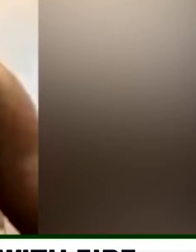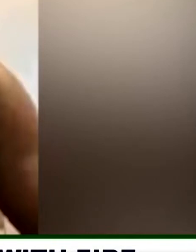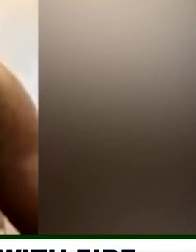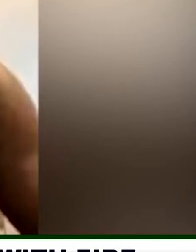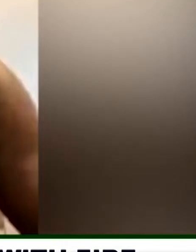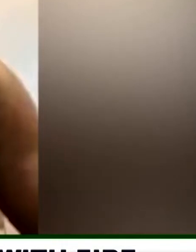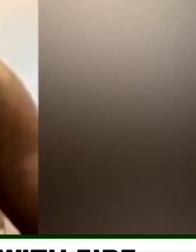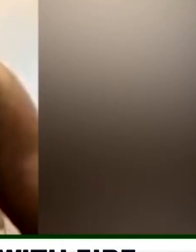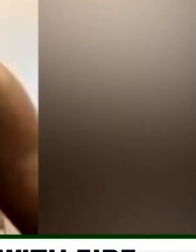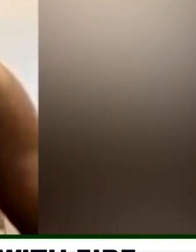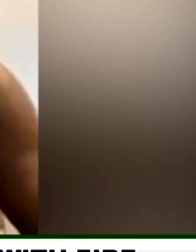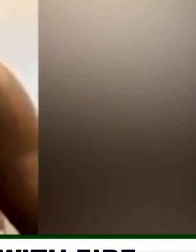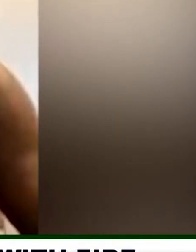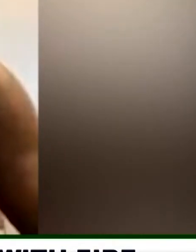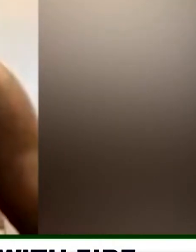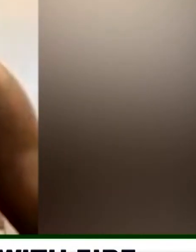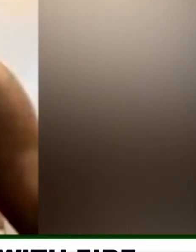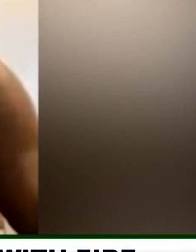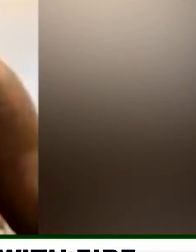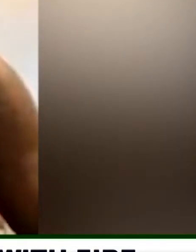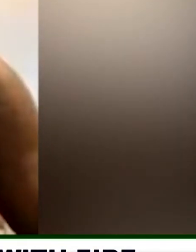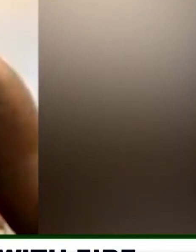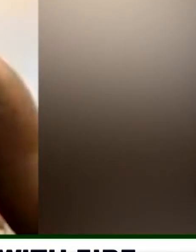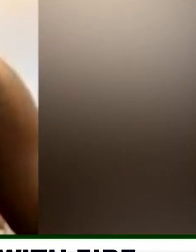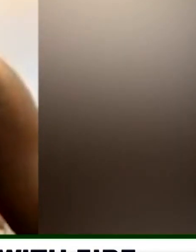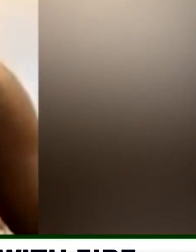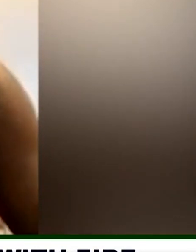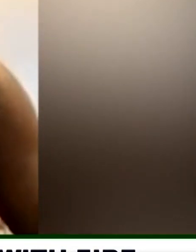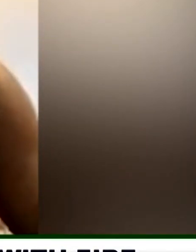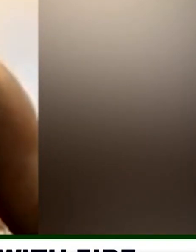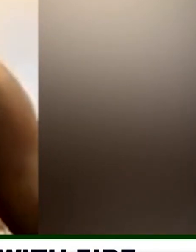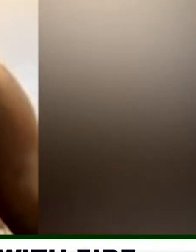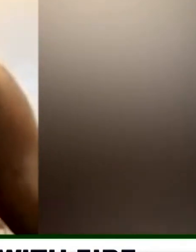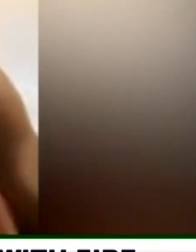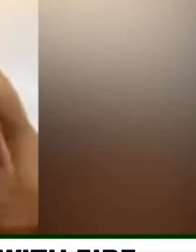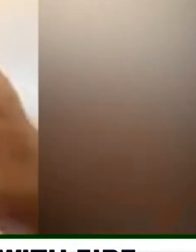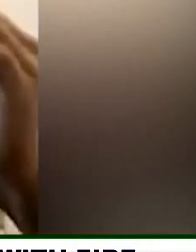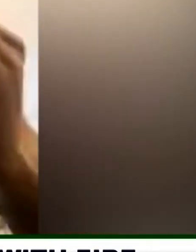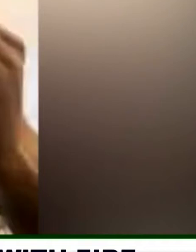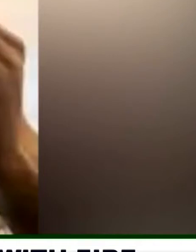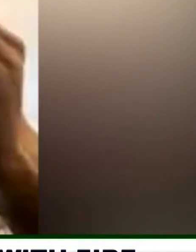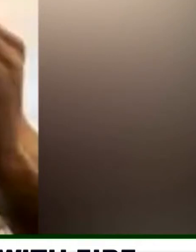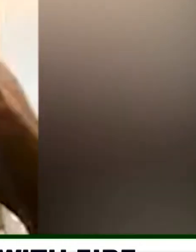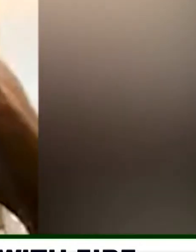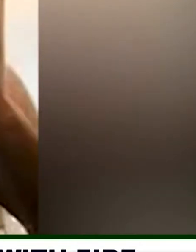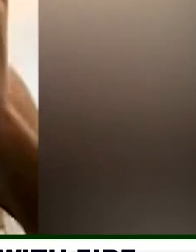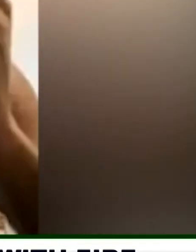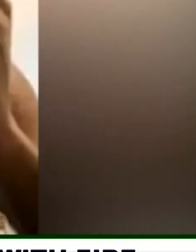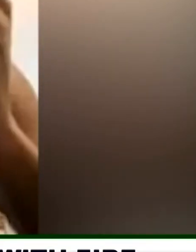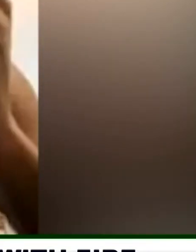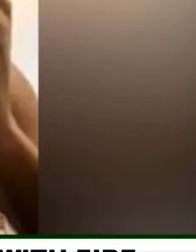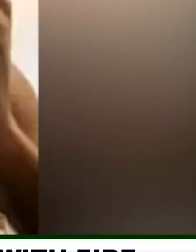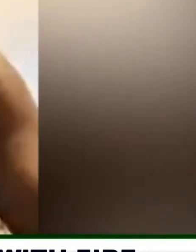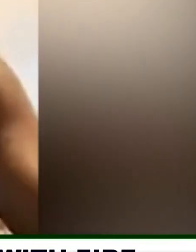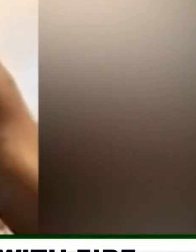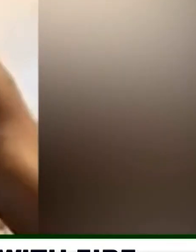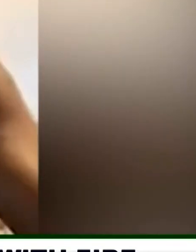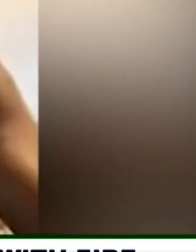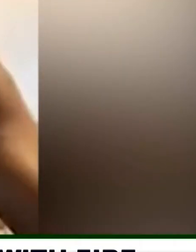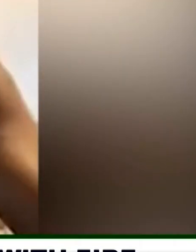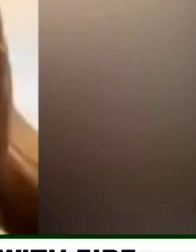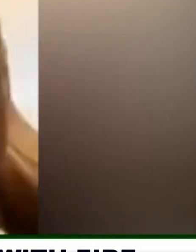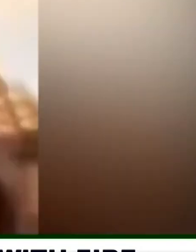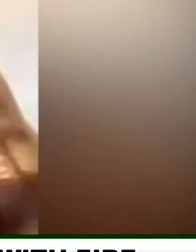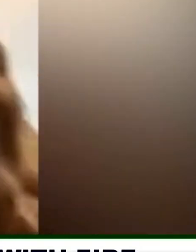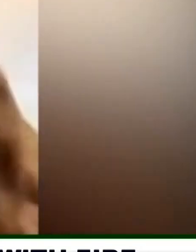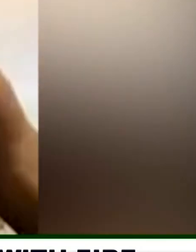You know, before the tournament actually starts, it's not a good look, you know, and I'm speaking like Curtly Ambrose. I'm singling